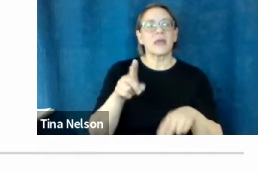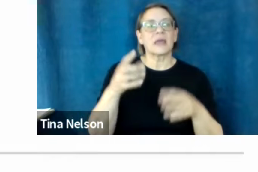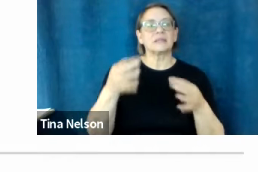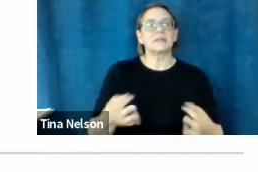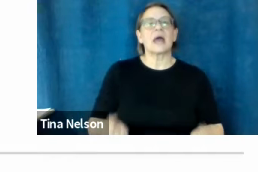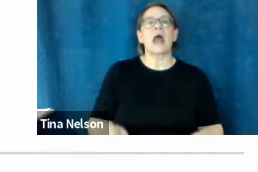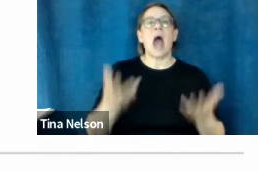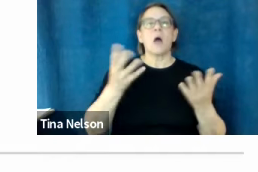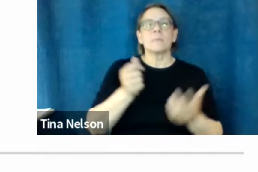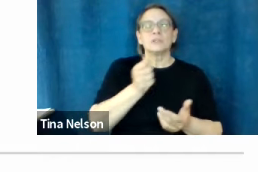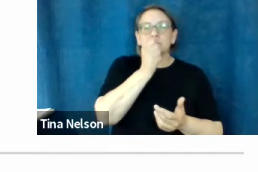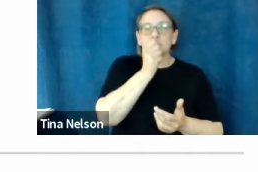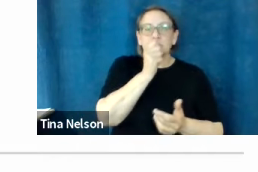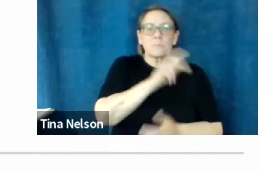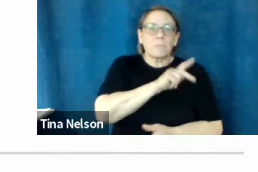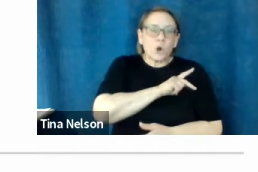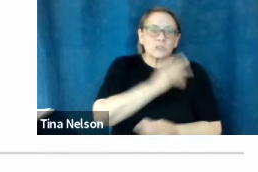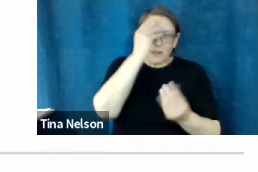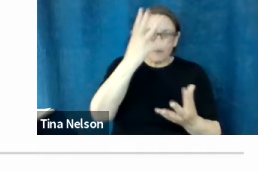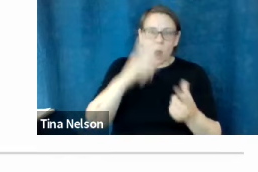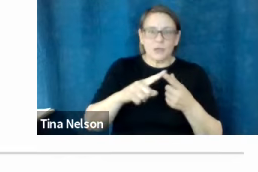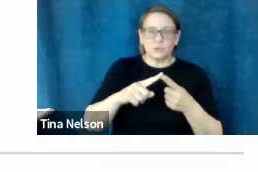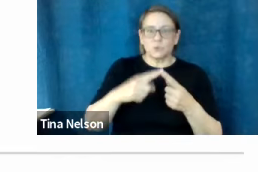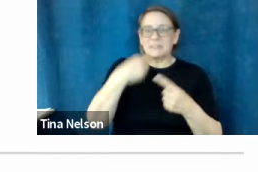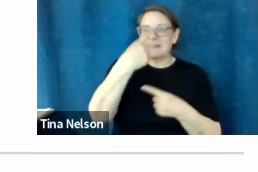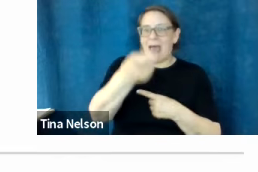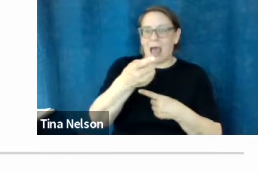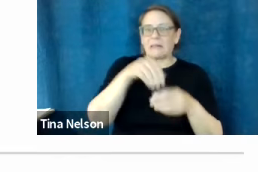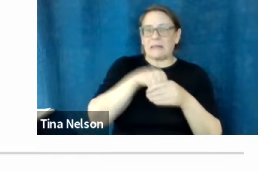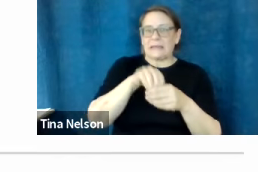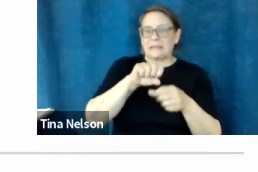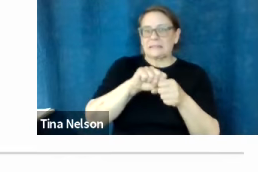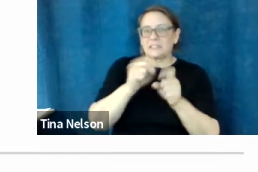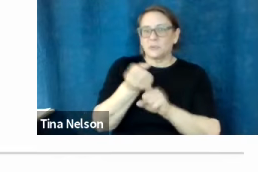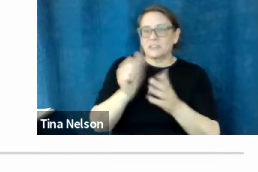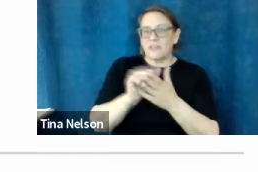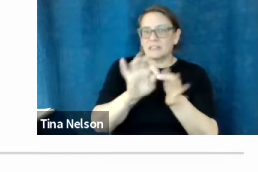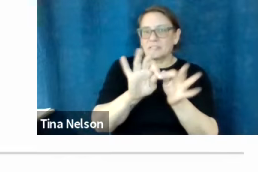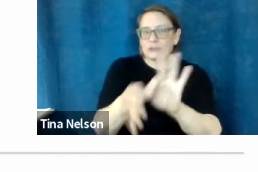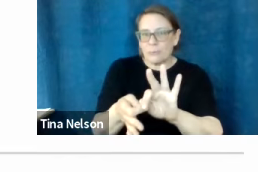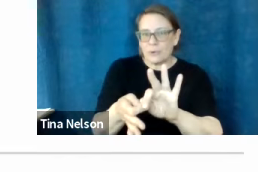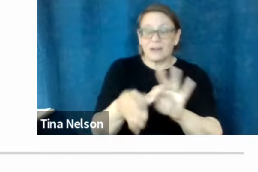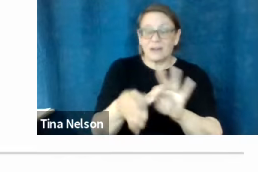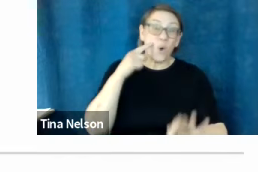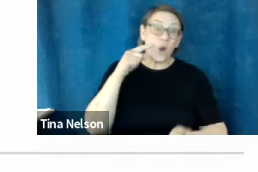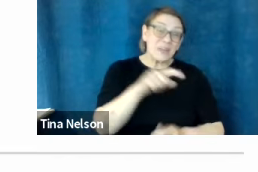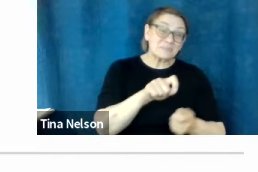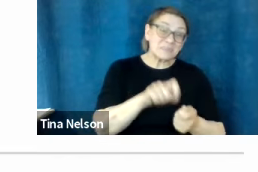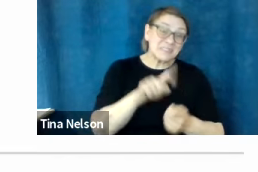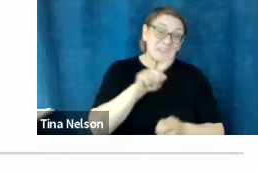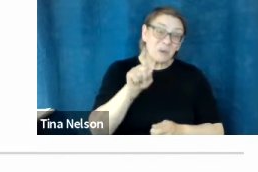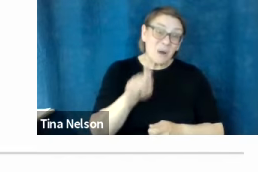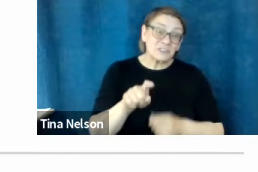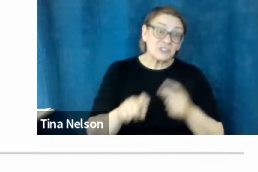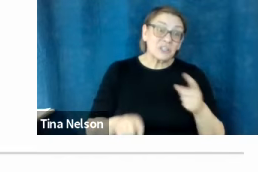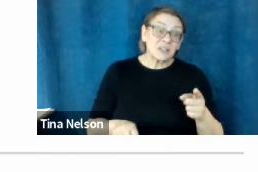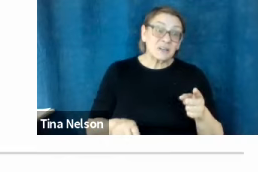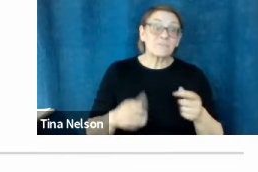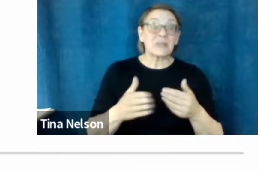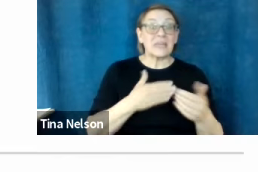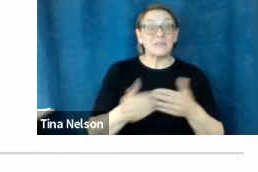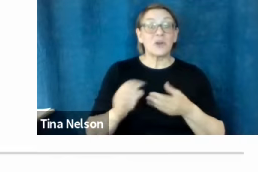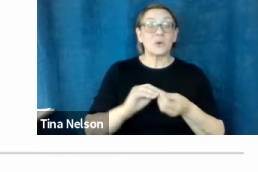information they want to disclose in an interpreted situation as well. So for this particular question, um, even though